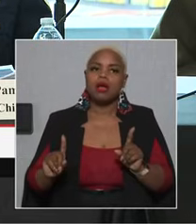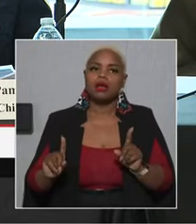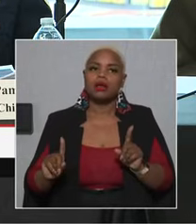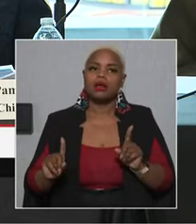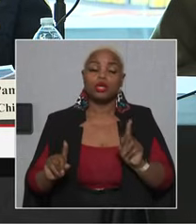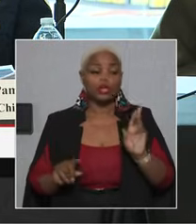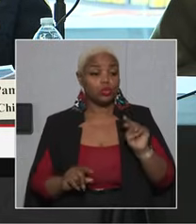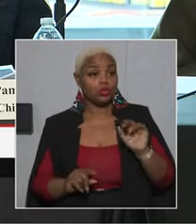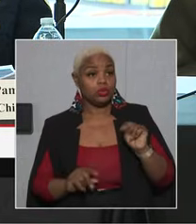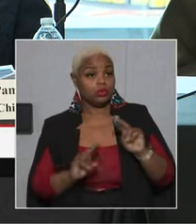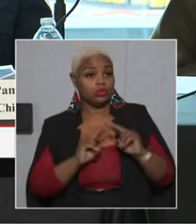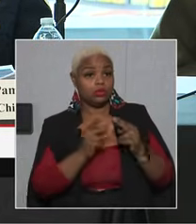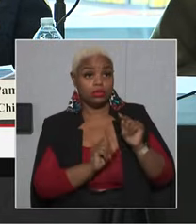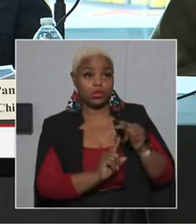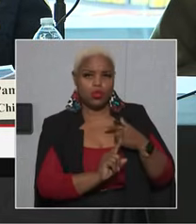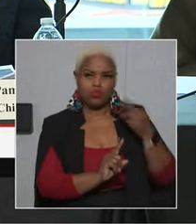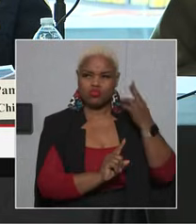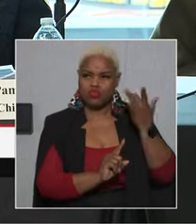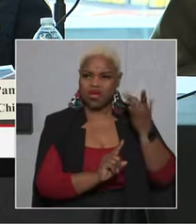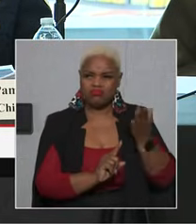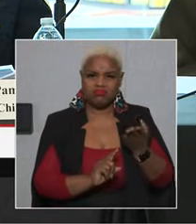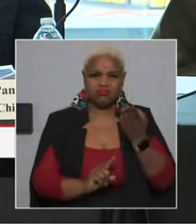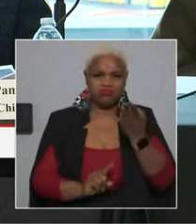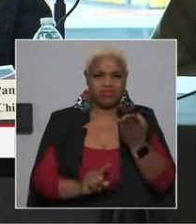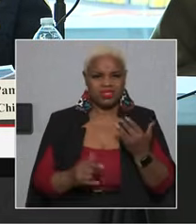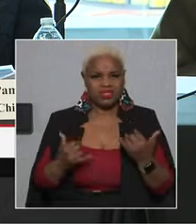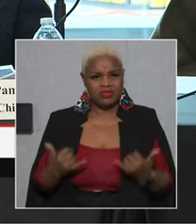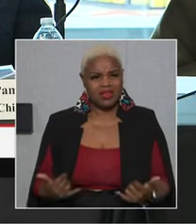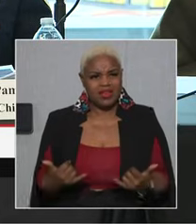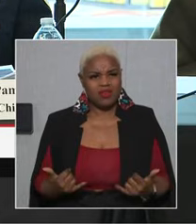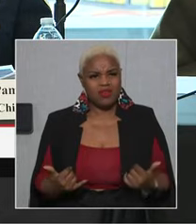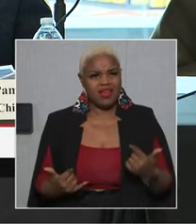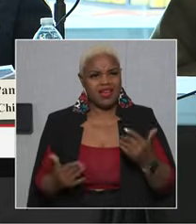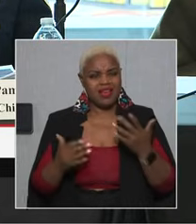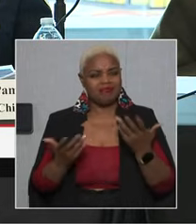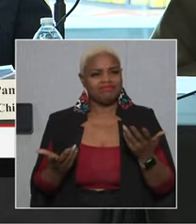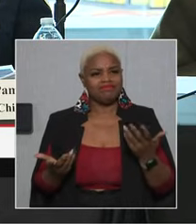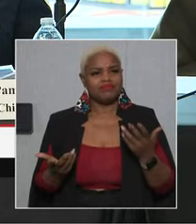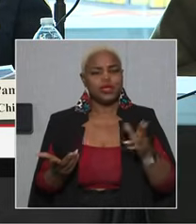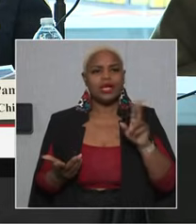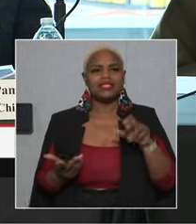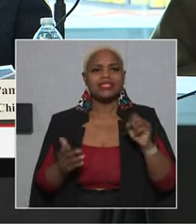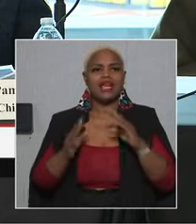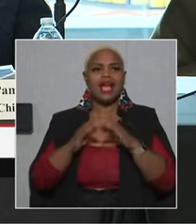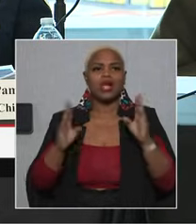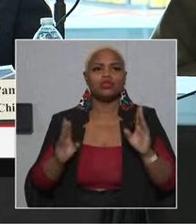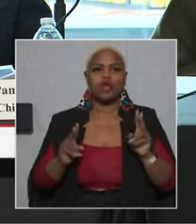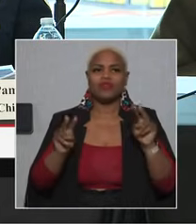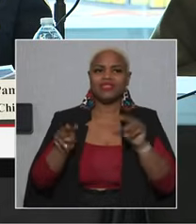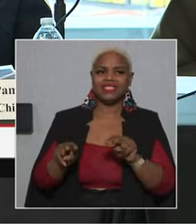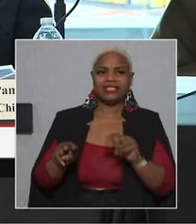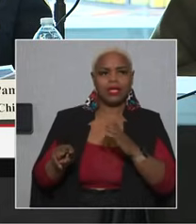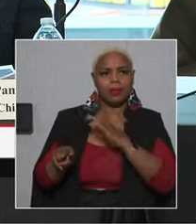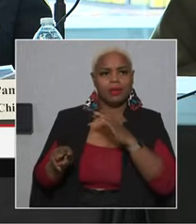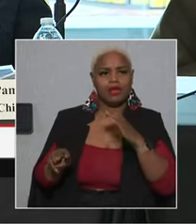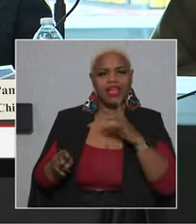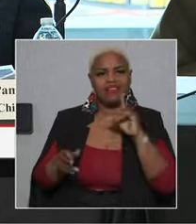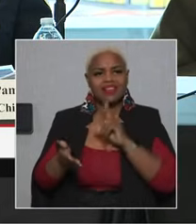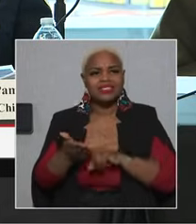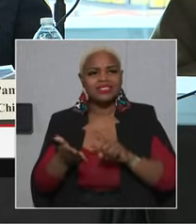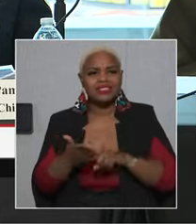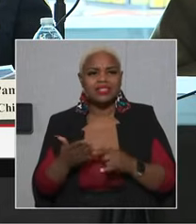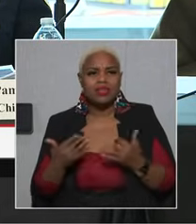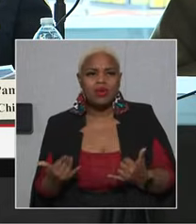announcement, which comes amid active investigations by the House Oversight Committee and the Department of Justice into allegations of manipulation of crime statistics